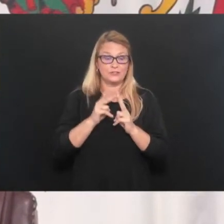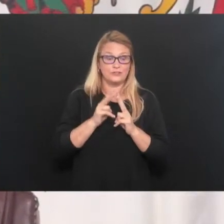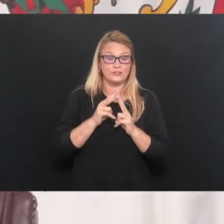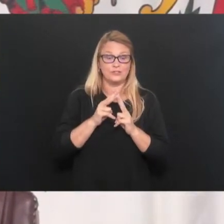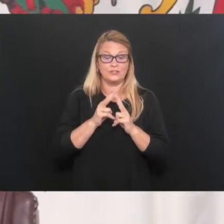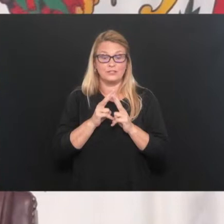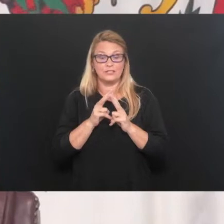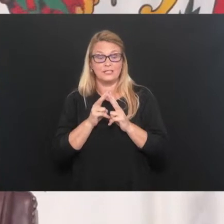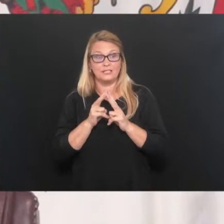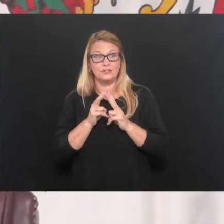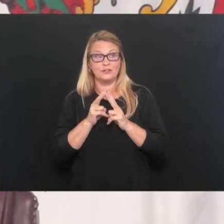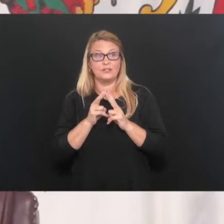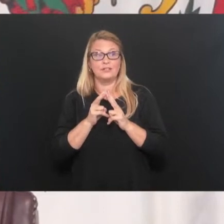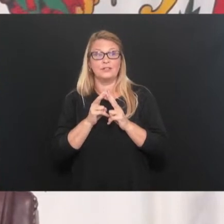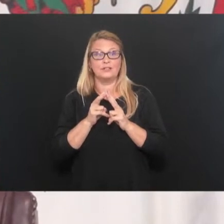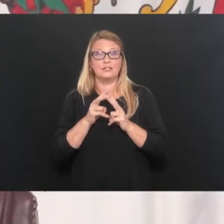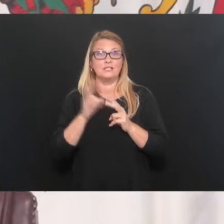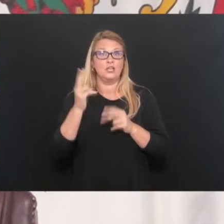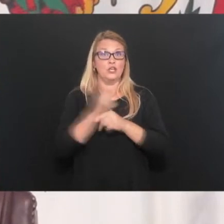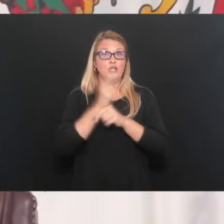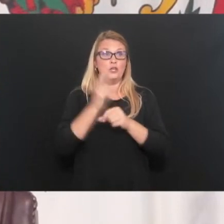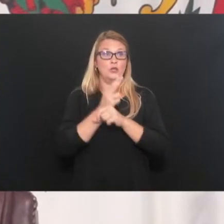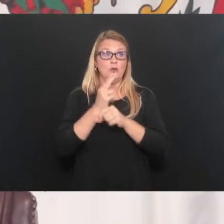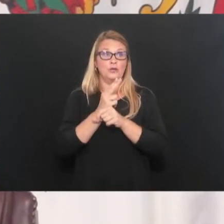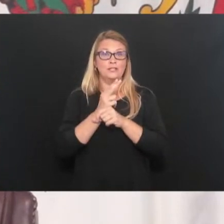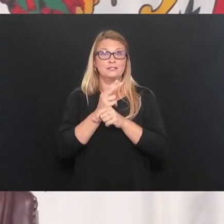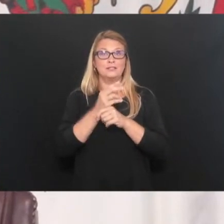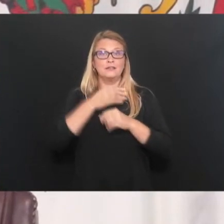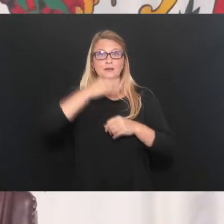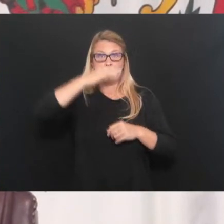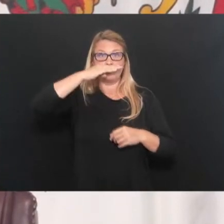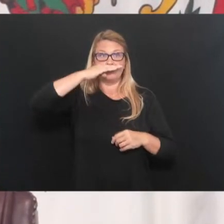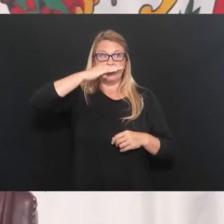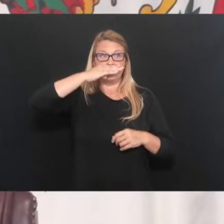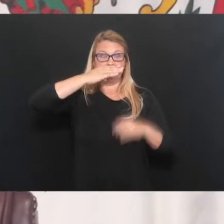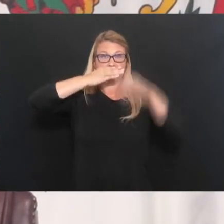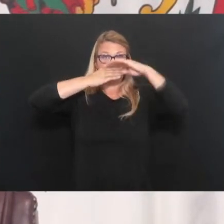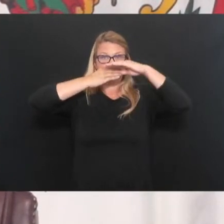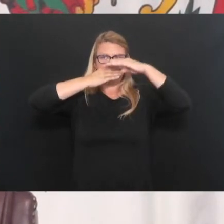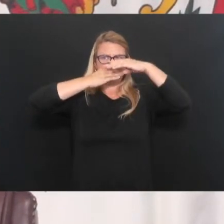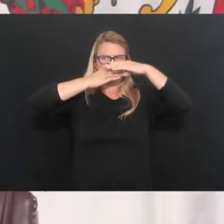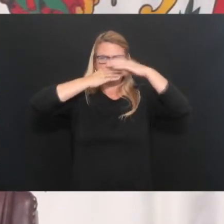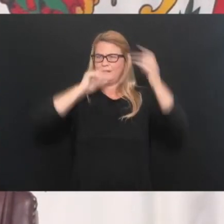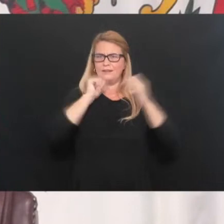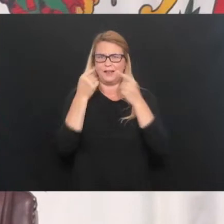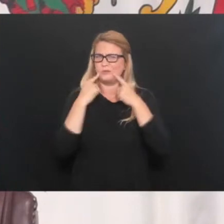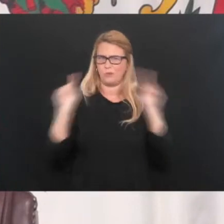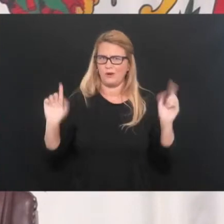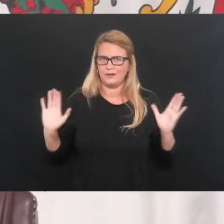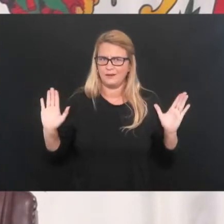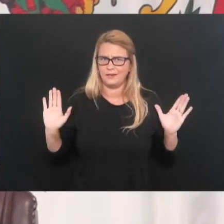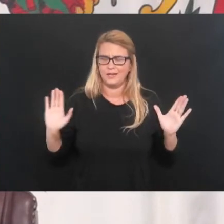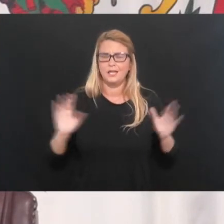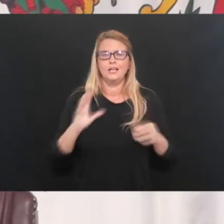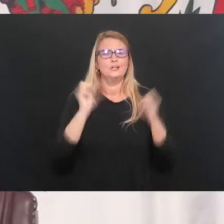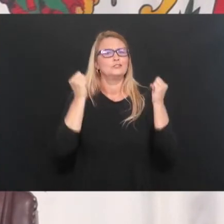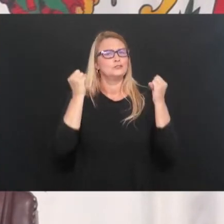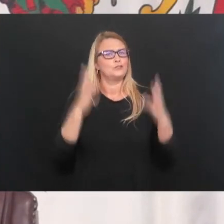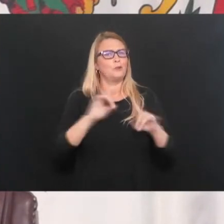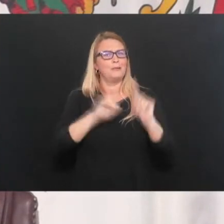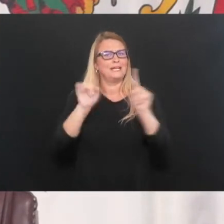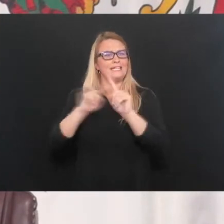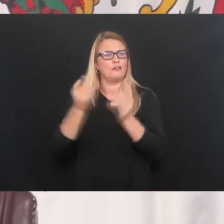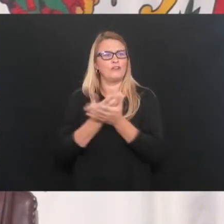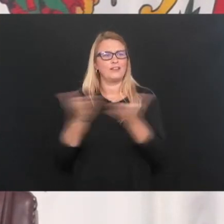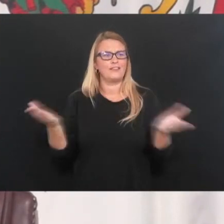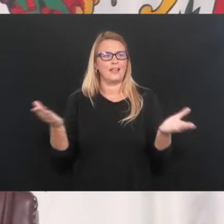you've got people that wear masks over their mouth and don't cover their nose. Well, that ain't gonna work. So there's all those things,